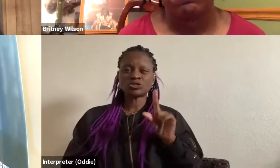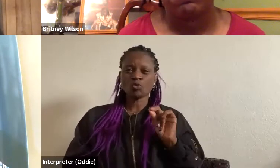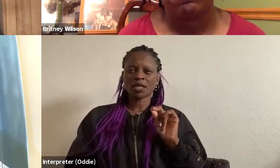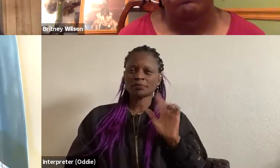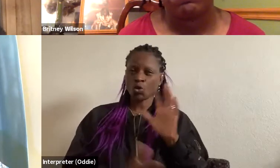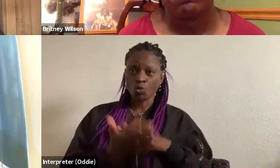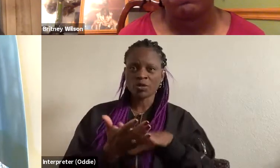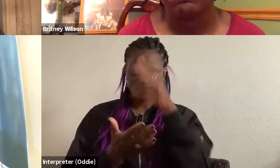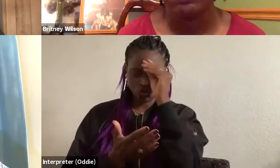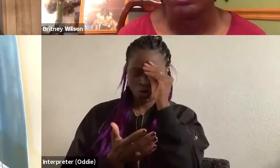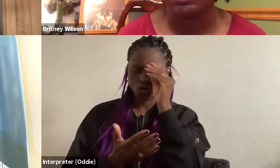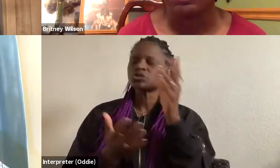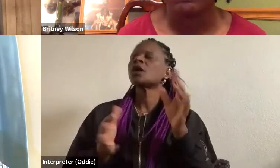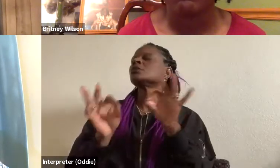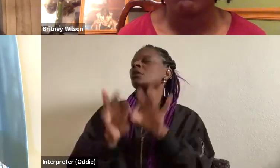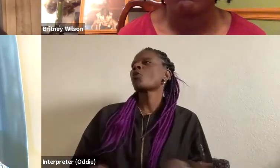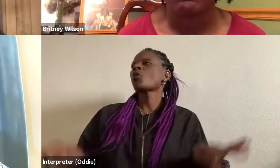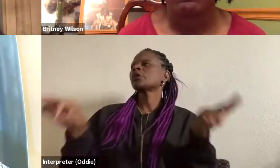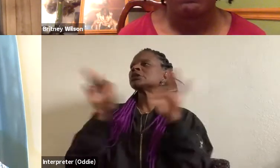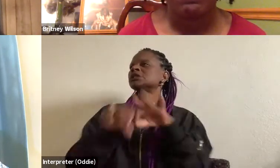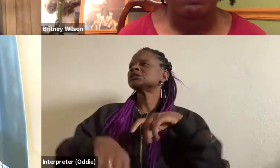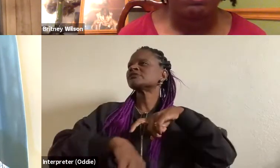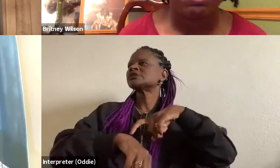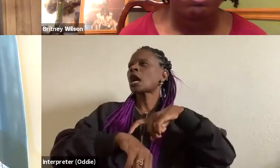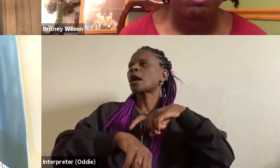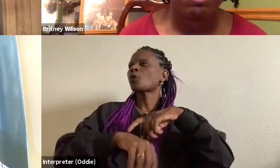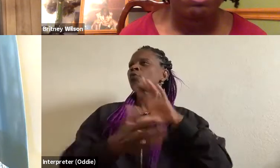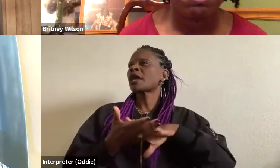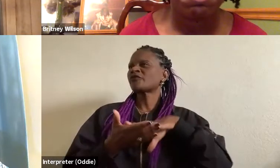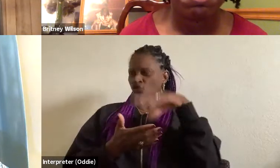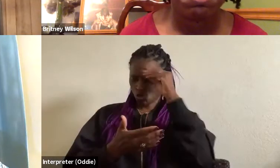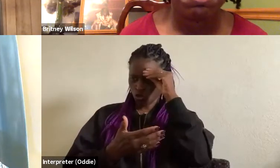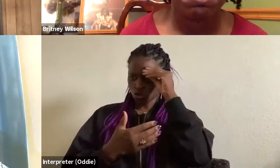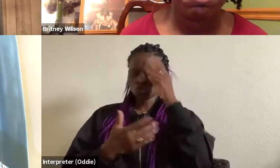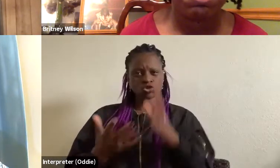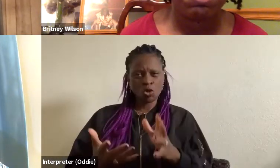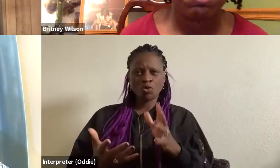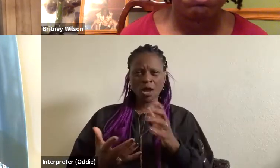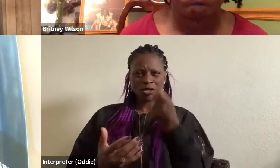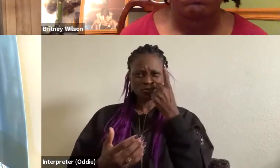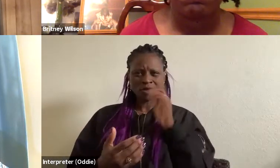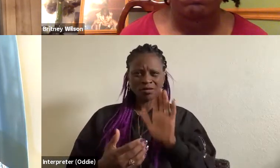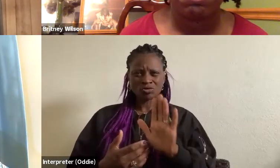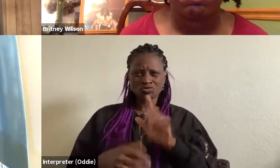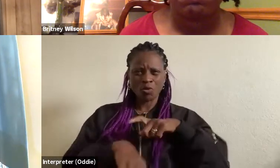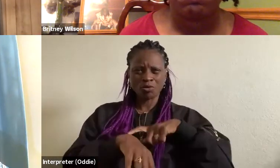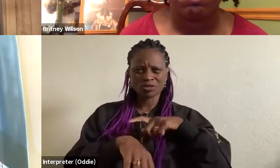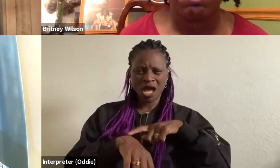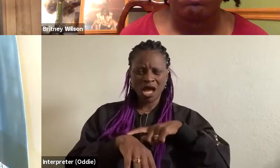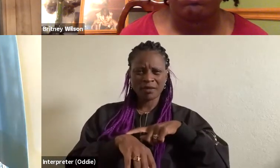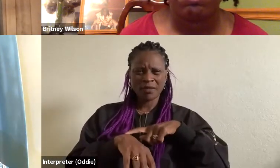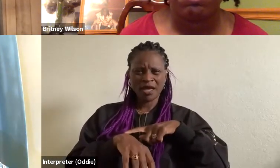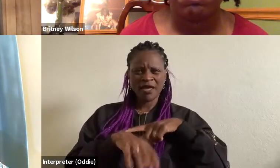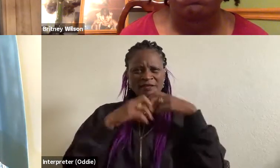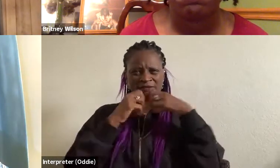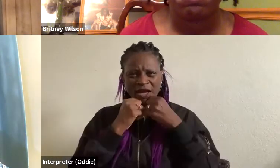importance of time. We have learned nothing else in this year. And value your time. And in that, you value you and what you